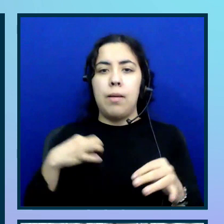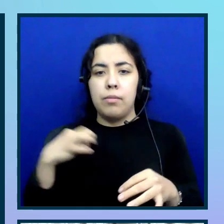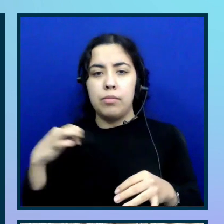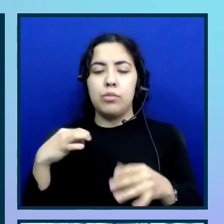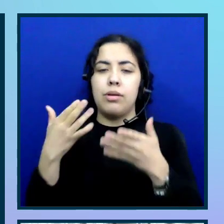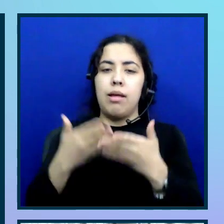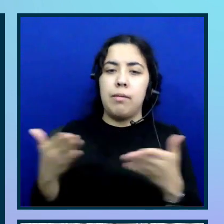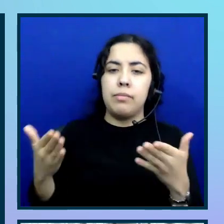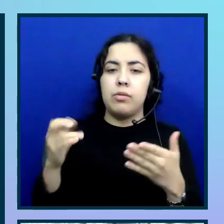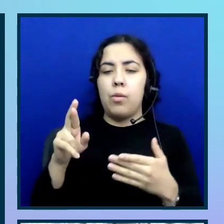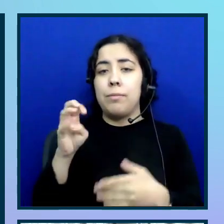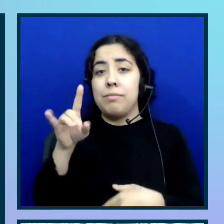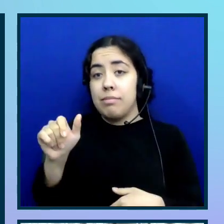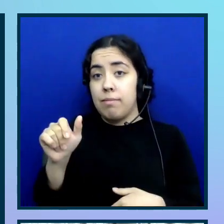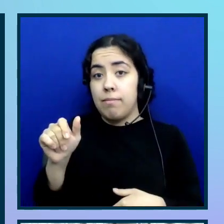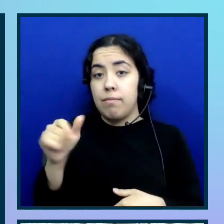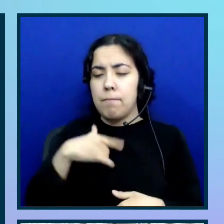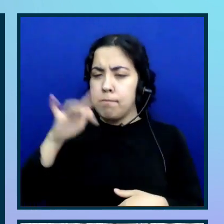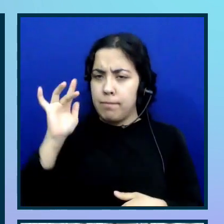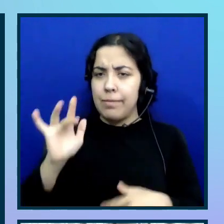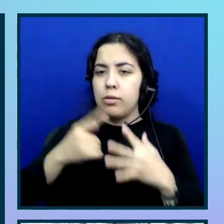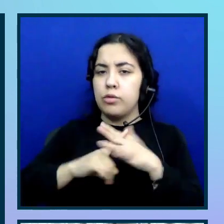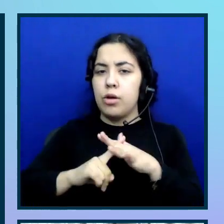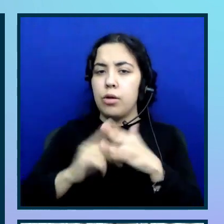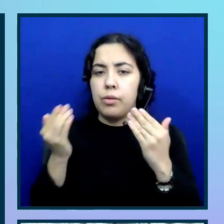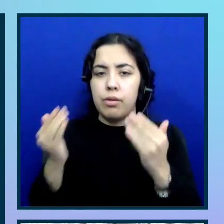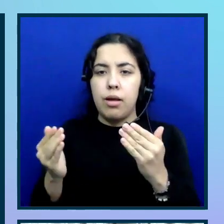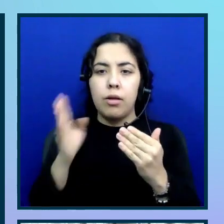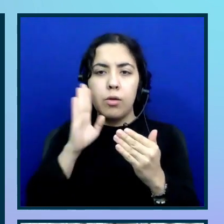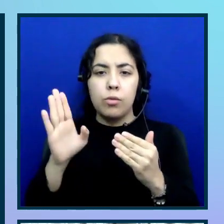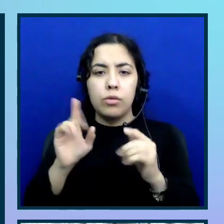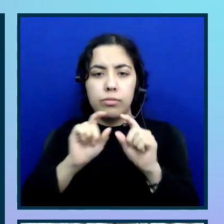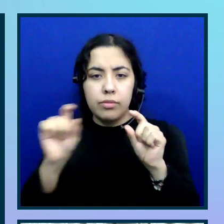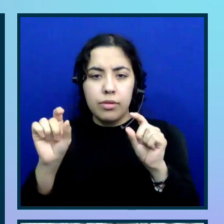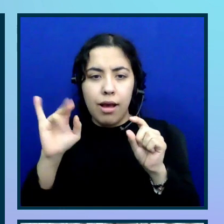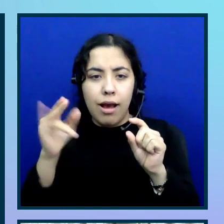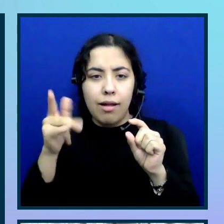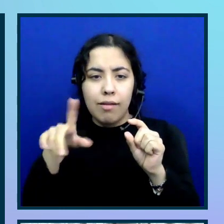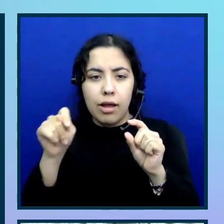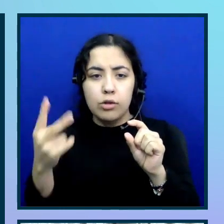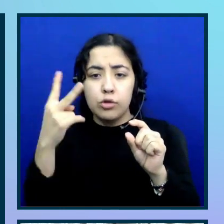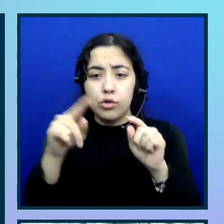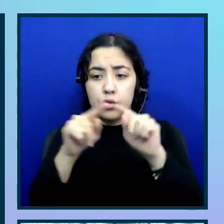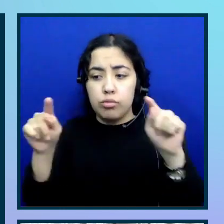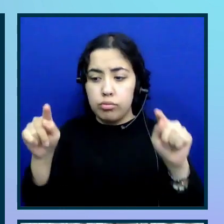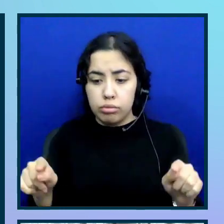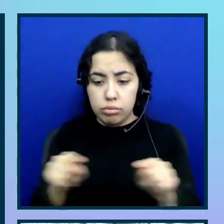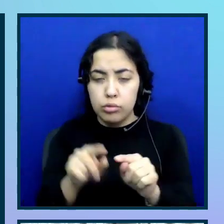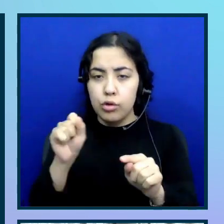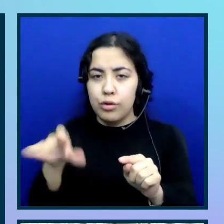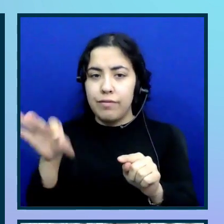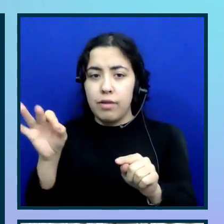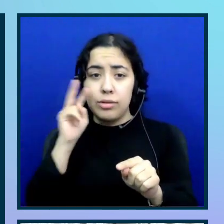media. So I'm going to click it start. It's going to say it's highlighted two headings we found, could find on your site. Do you see any